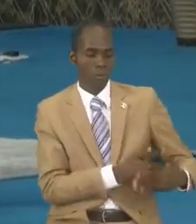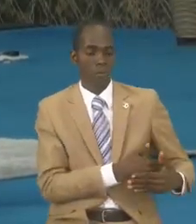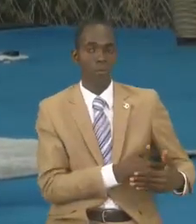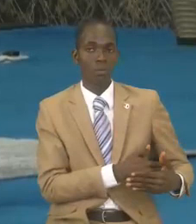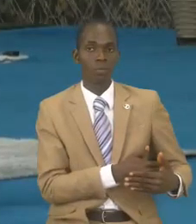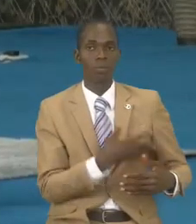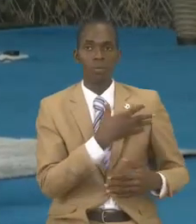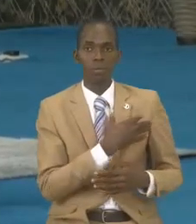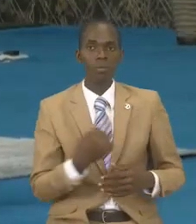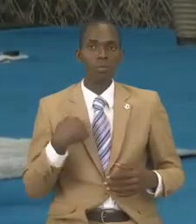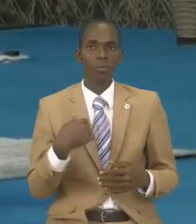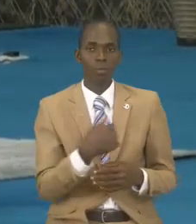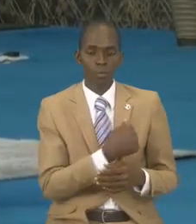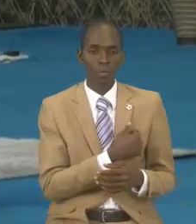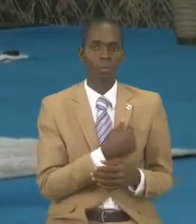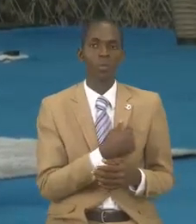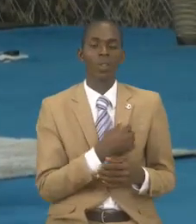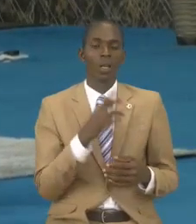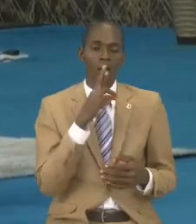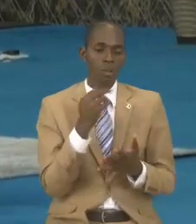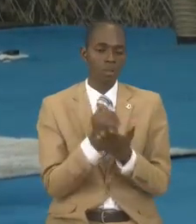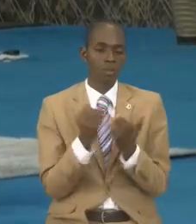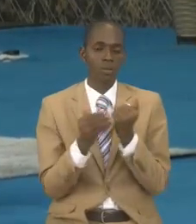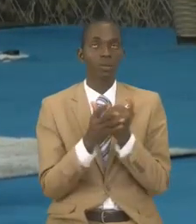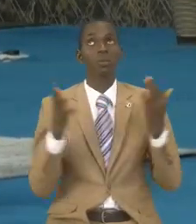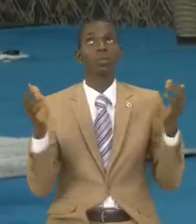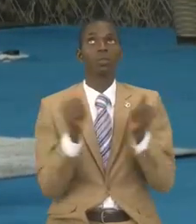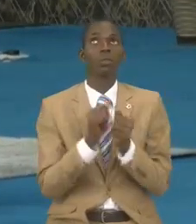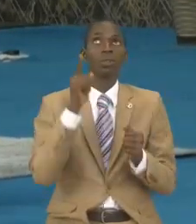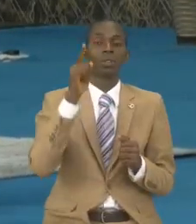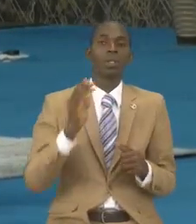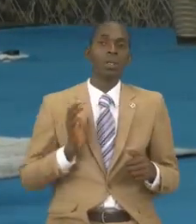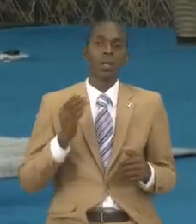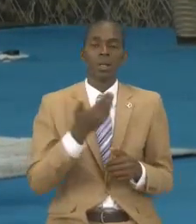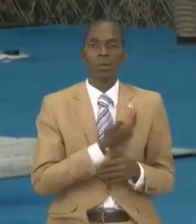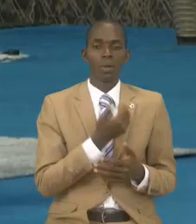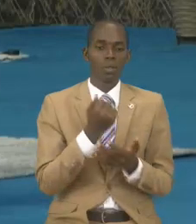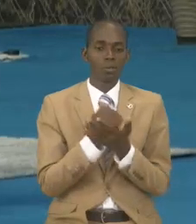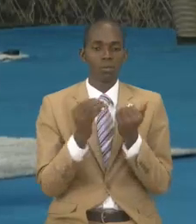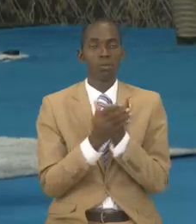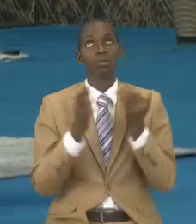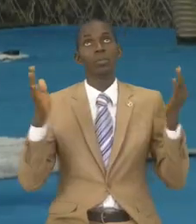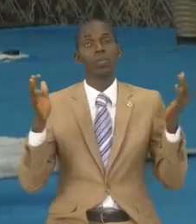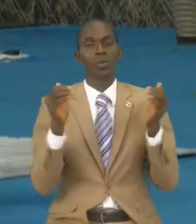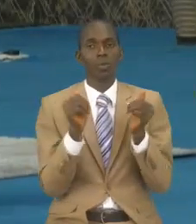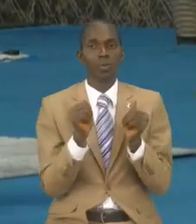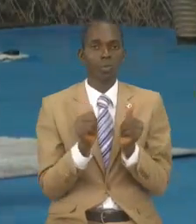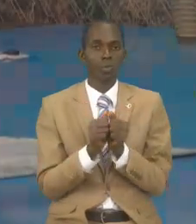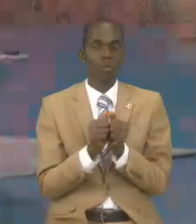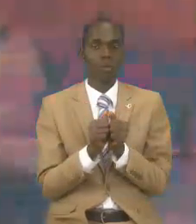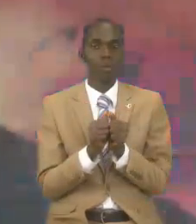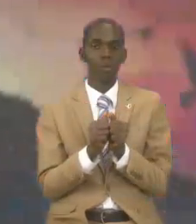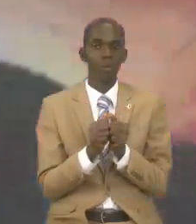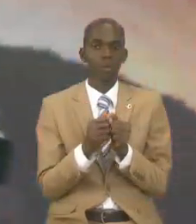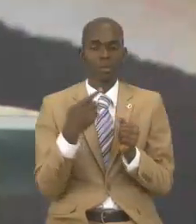we're crucified with him. Our crucifixion was the sacrificial